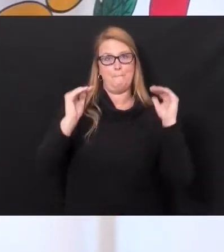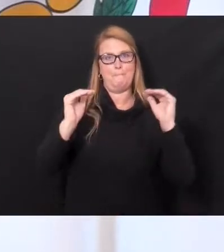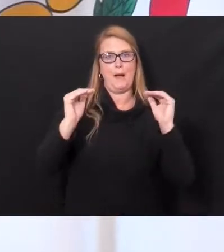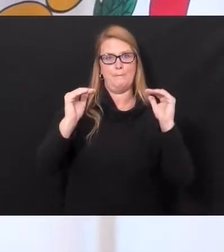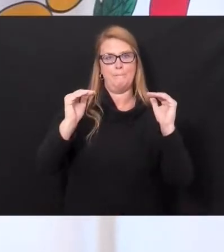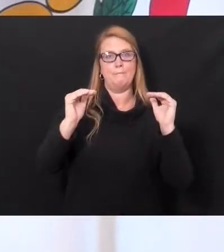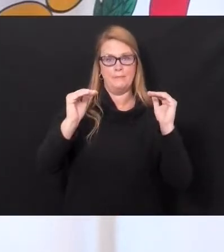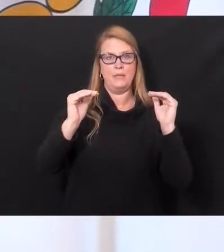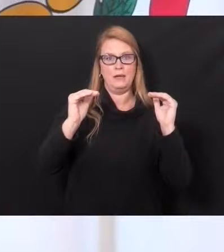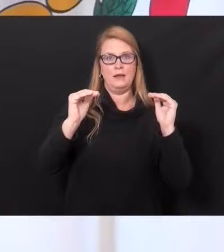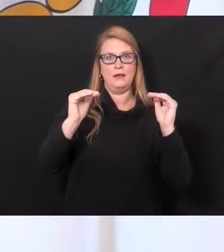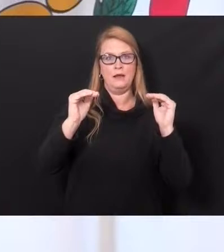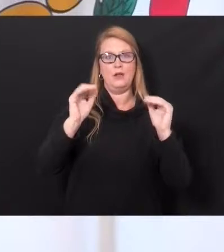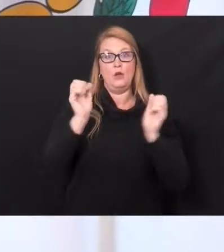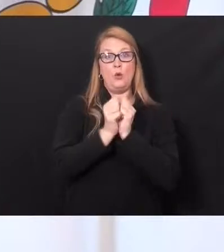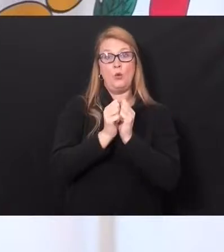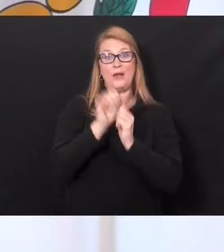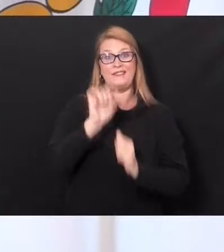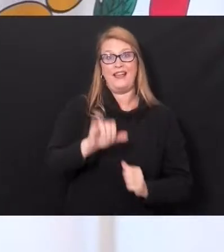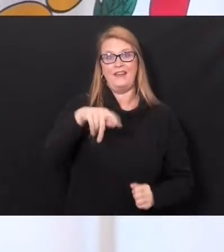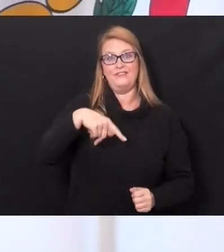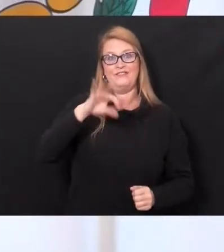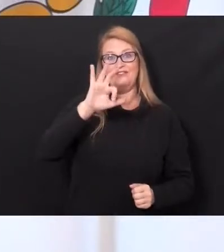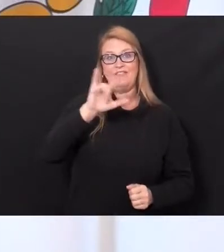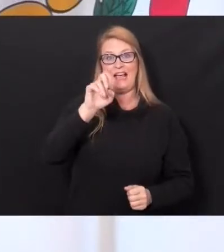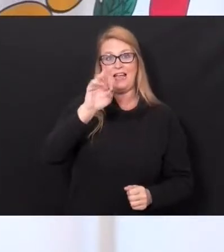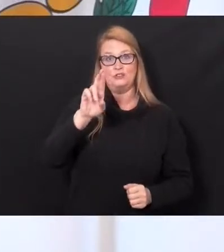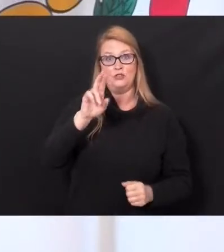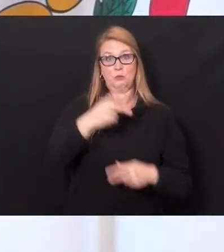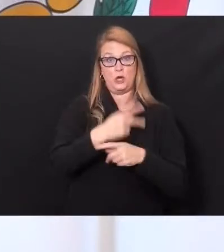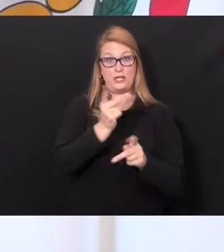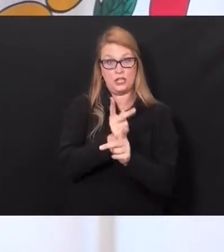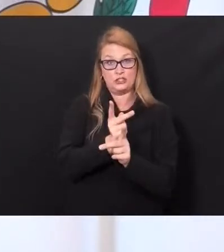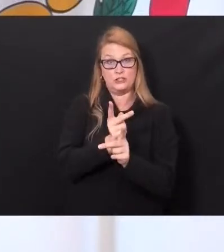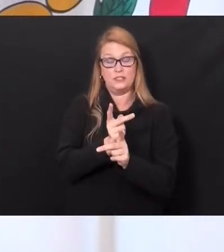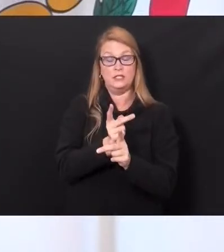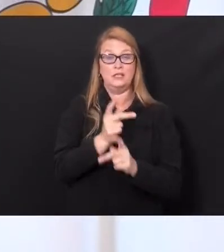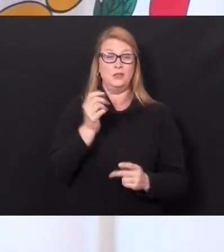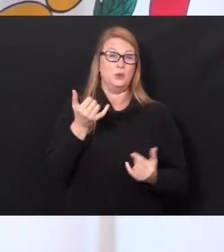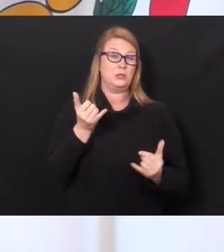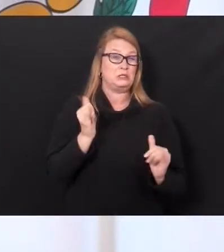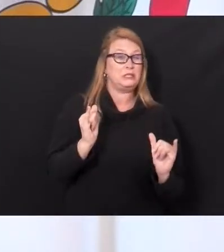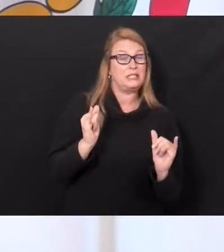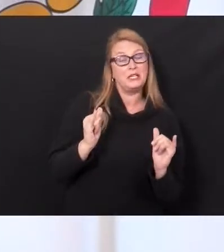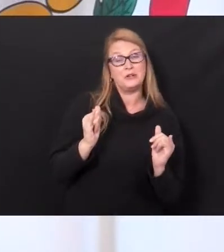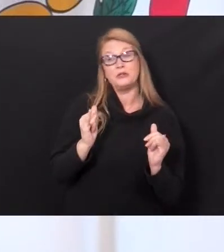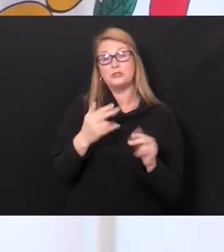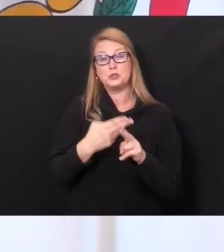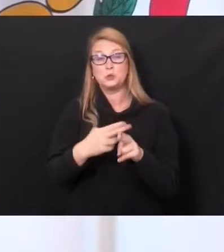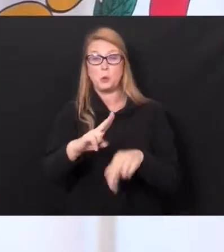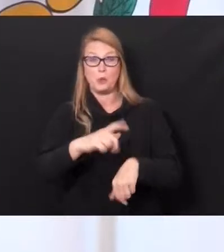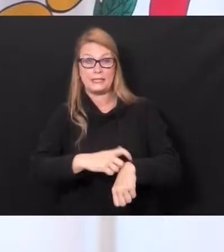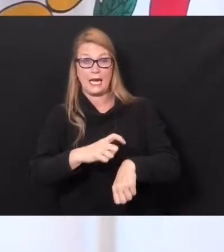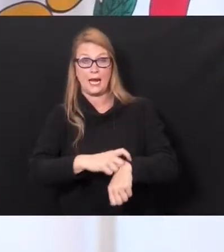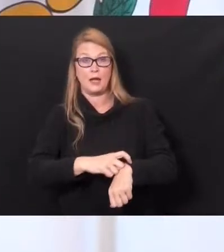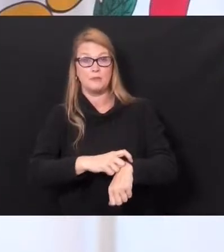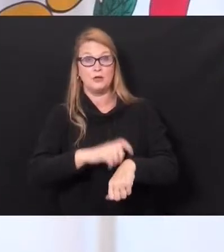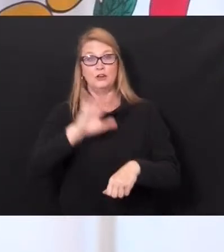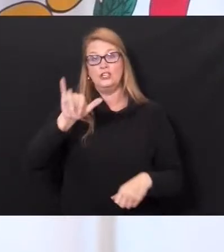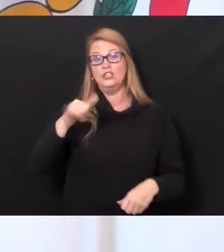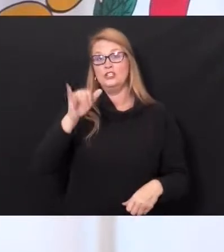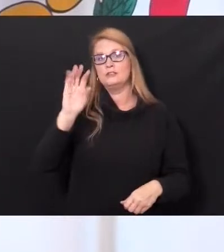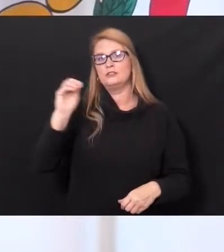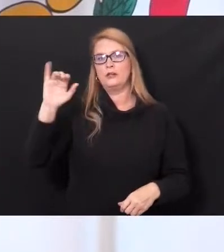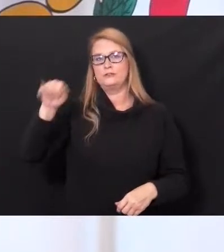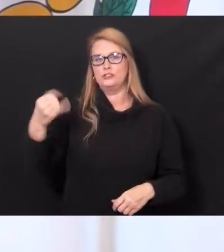near future in the Pfizer production. We're still probably just a very, very short period away from the Johnson &